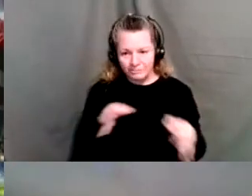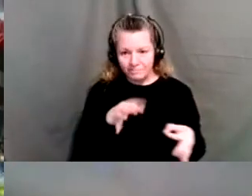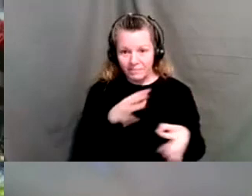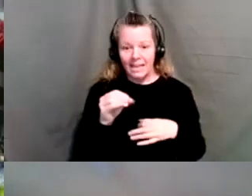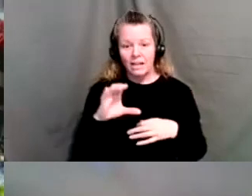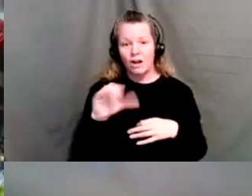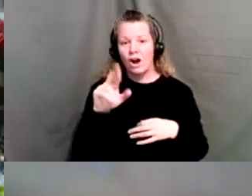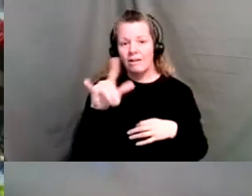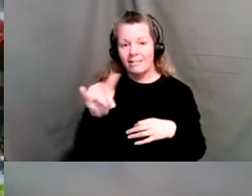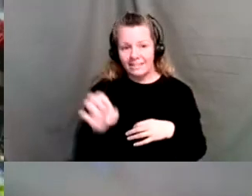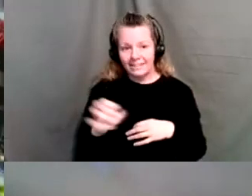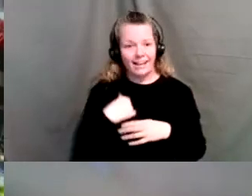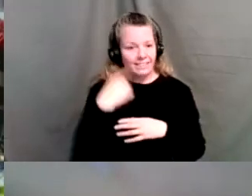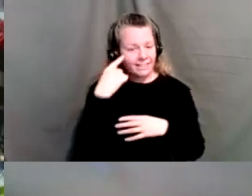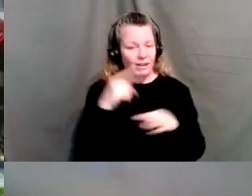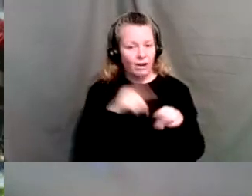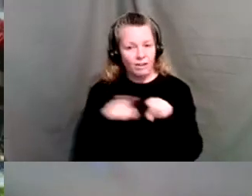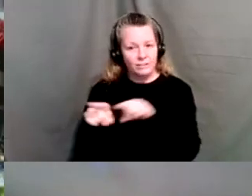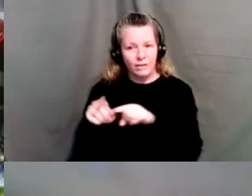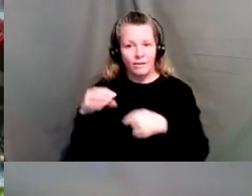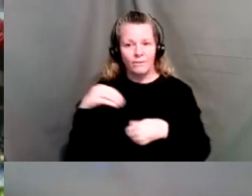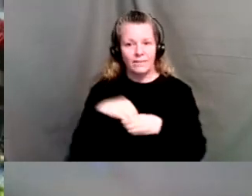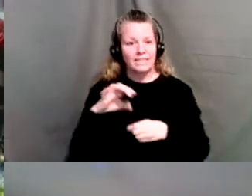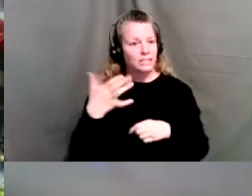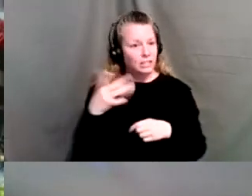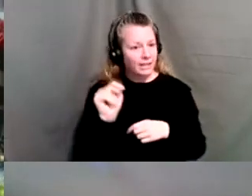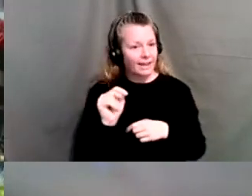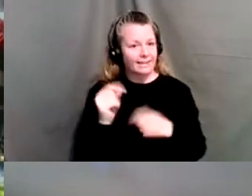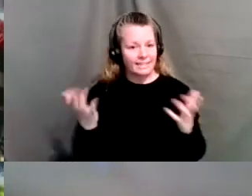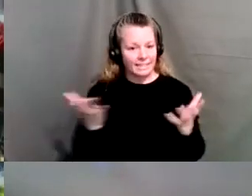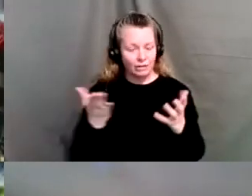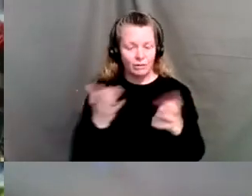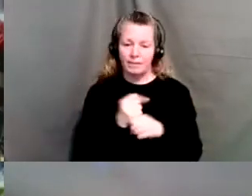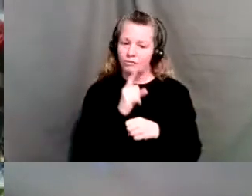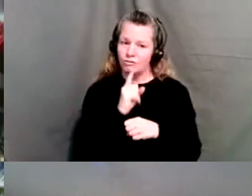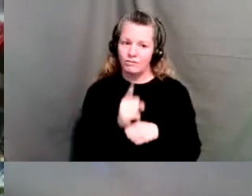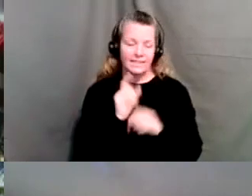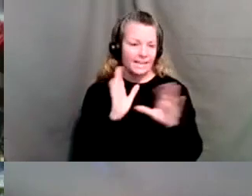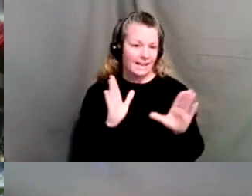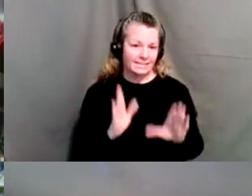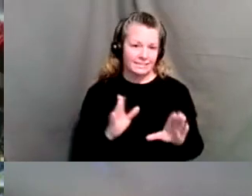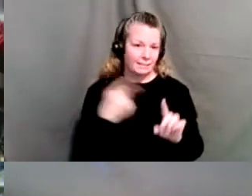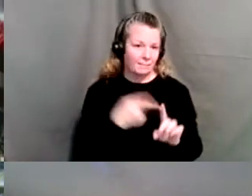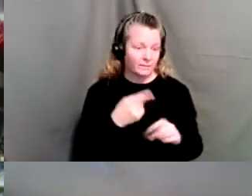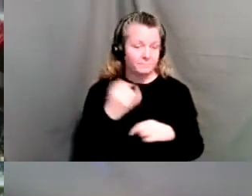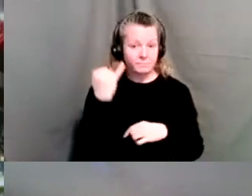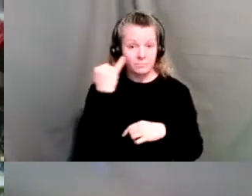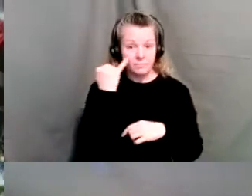think, came also in the chat here, made a really excellent point that if,